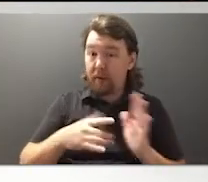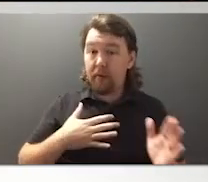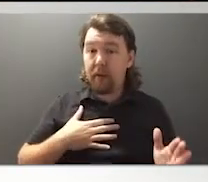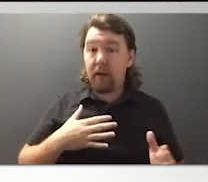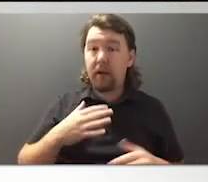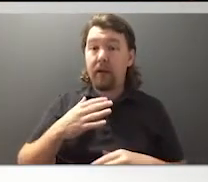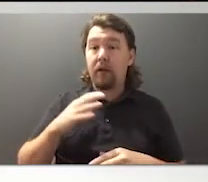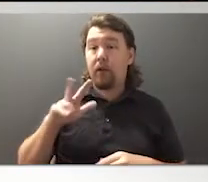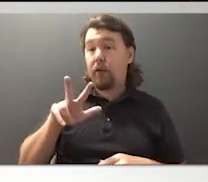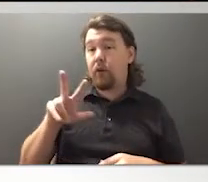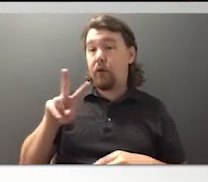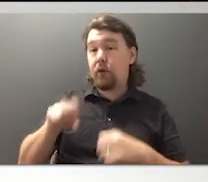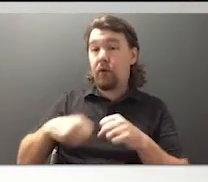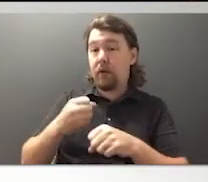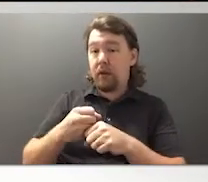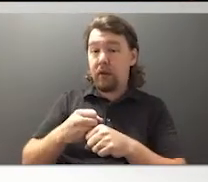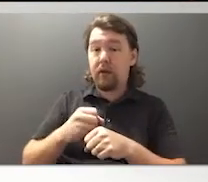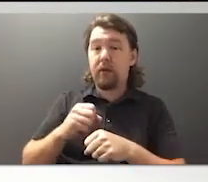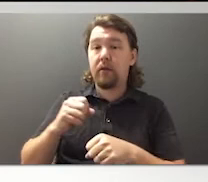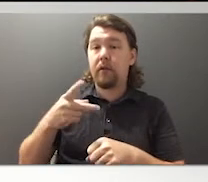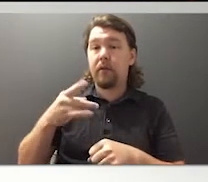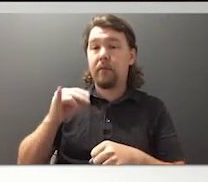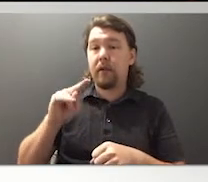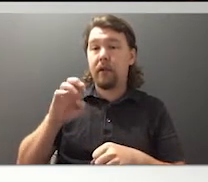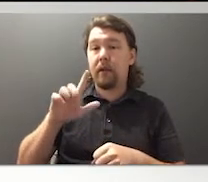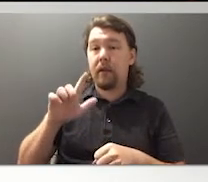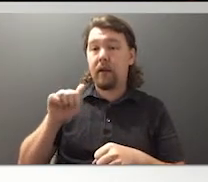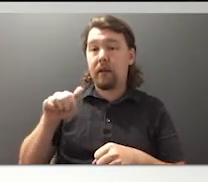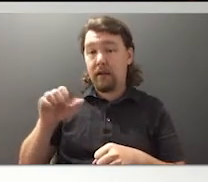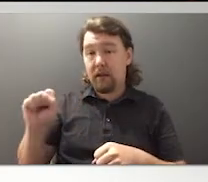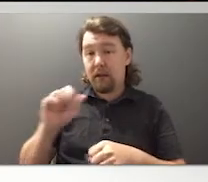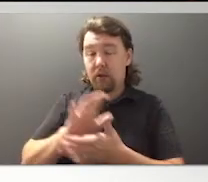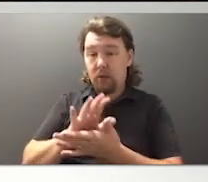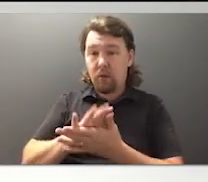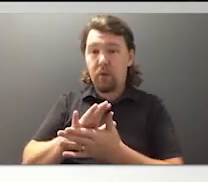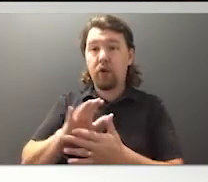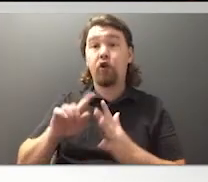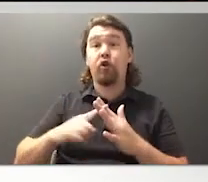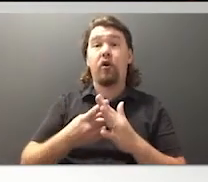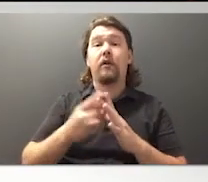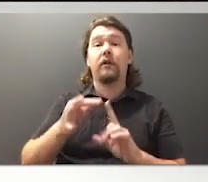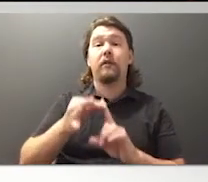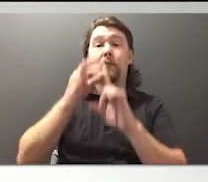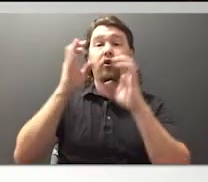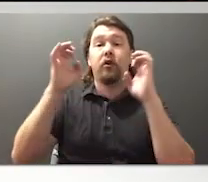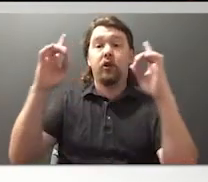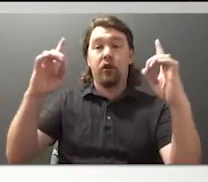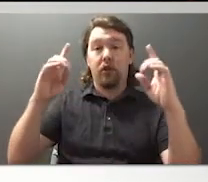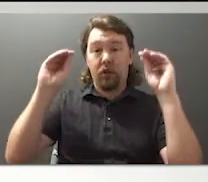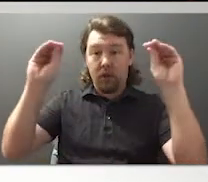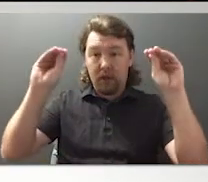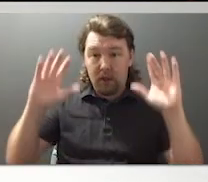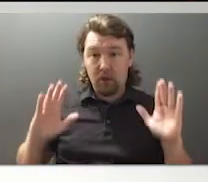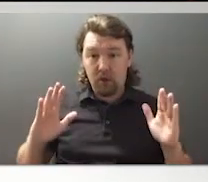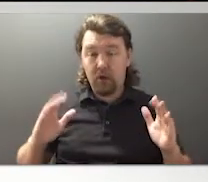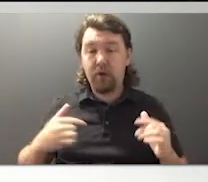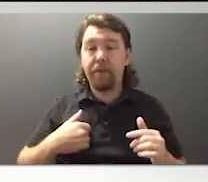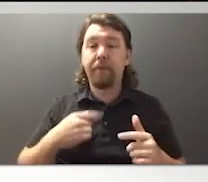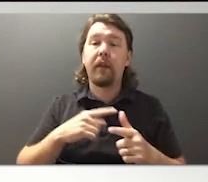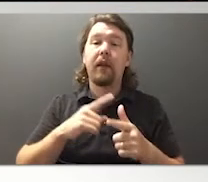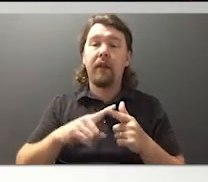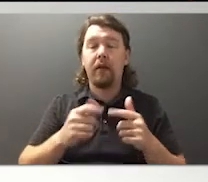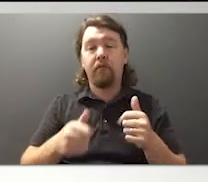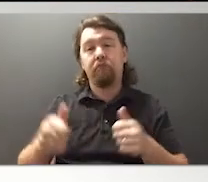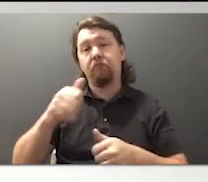years retired from Pinellas County Schools. Started out as a special education teacher, then went into administration, high